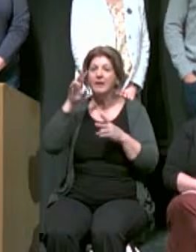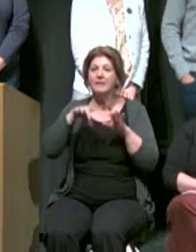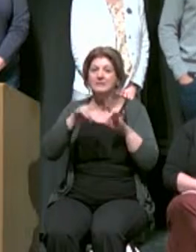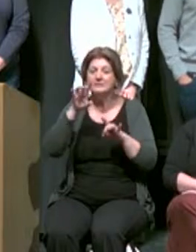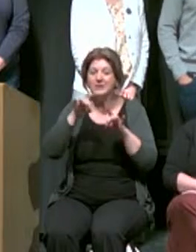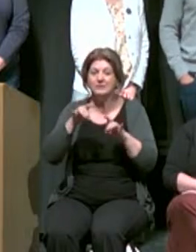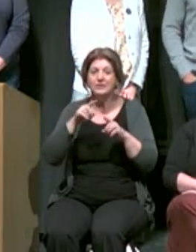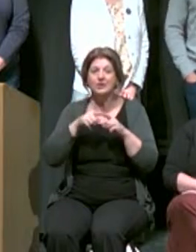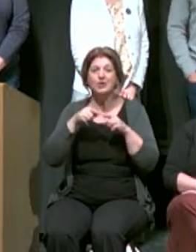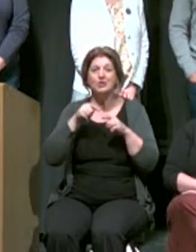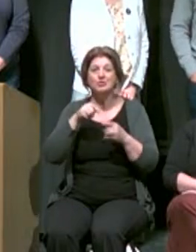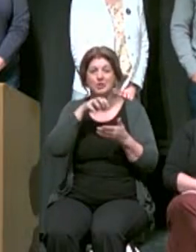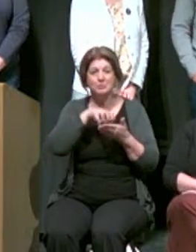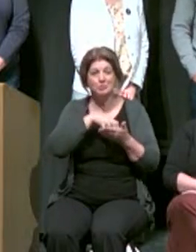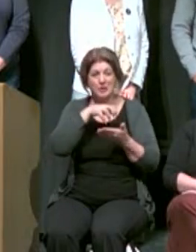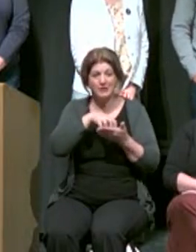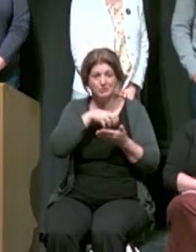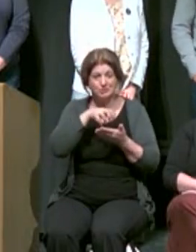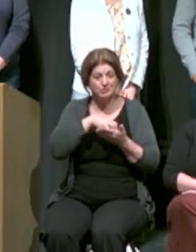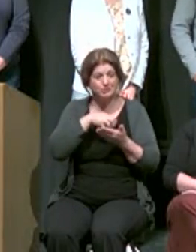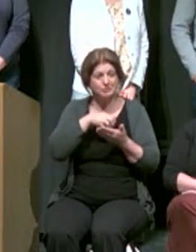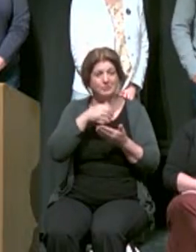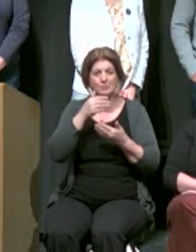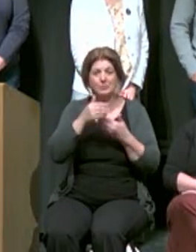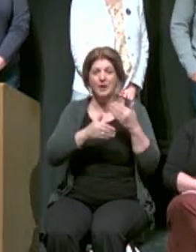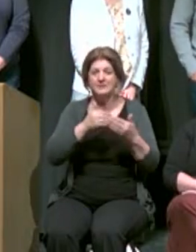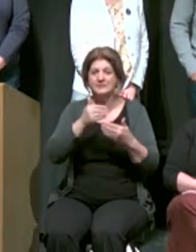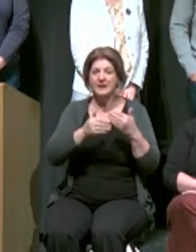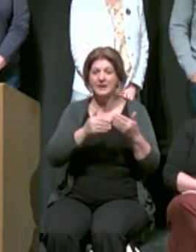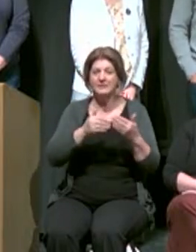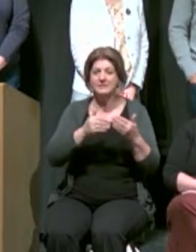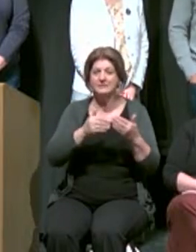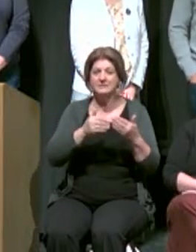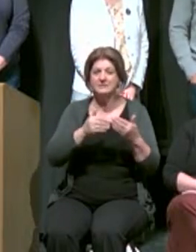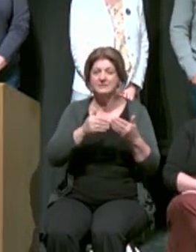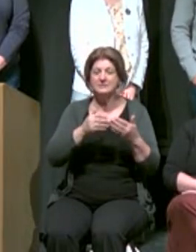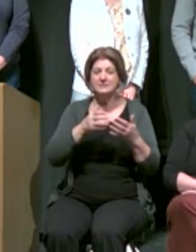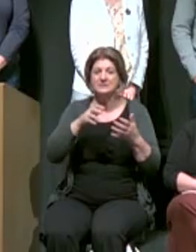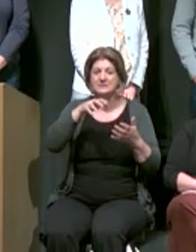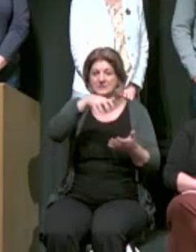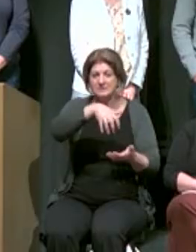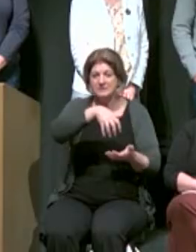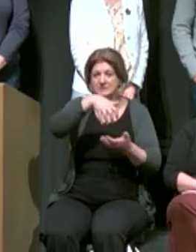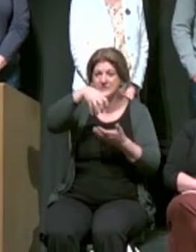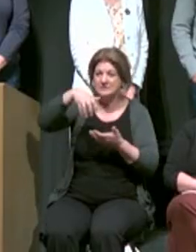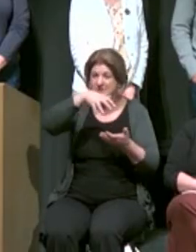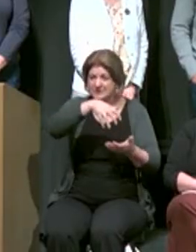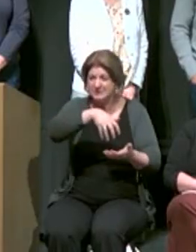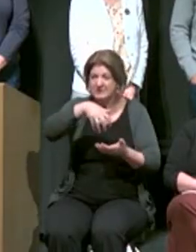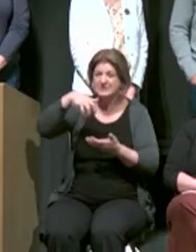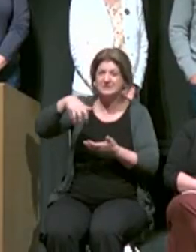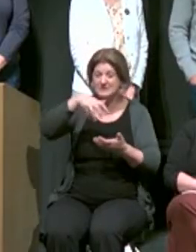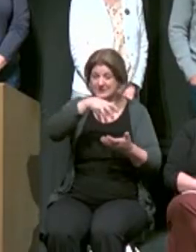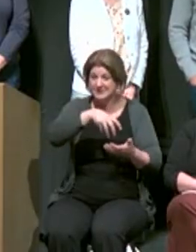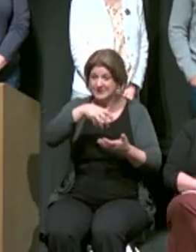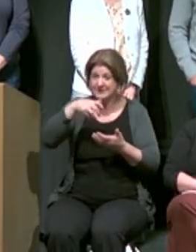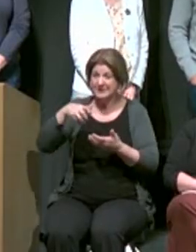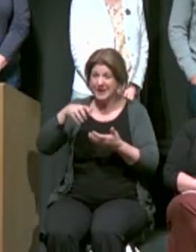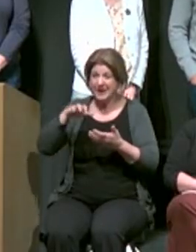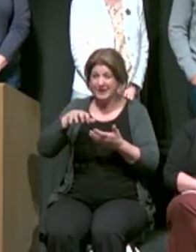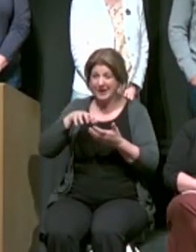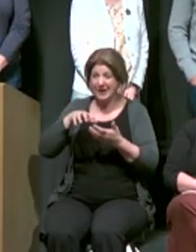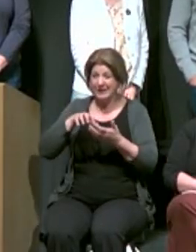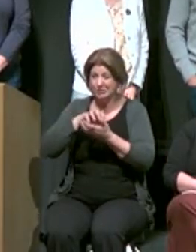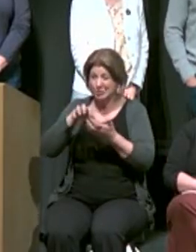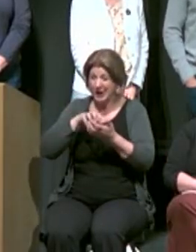the process of dredging, they're pulling out buckets full of things and going right into like a grinder type thing